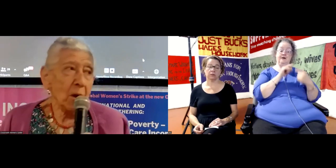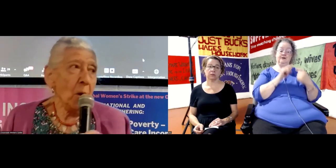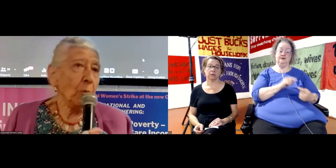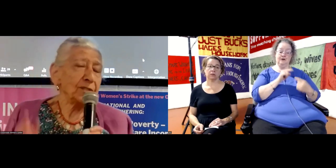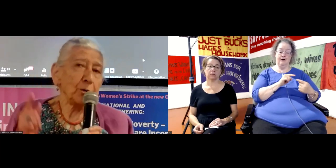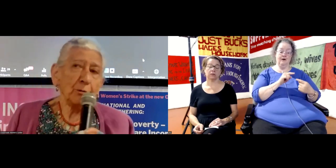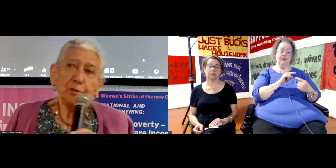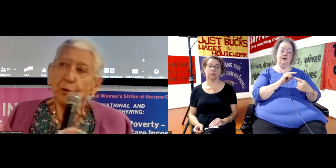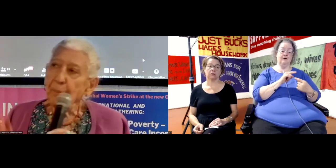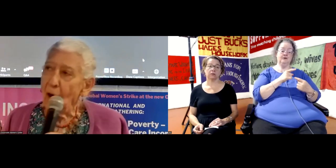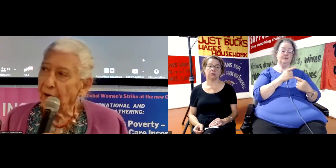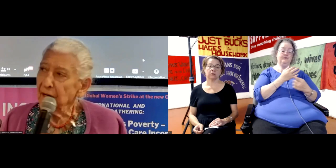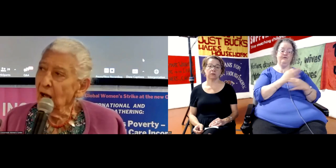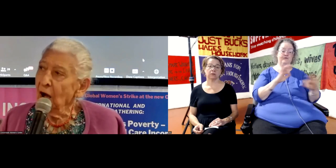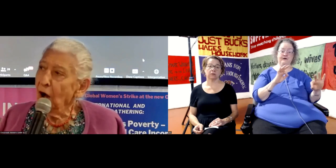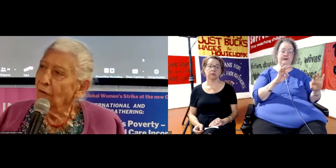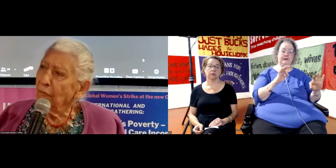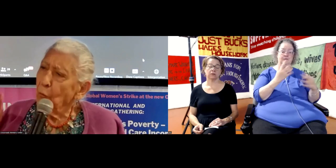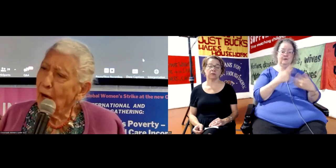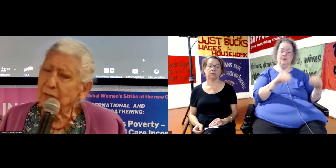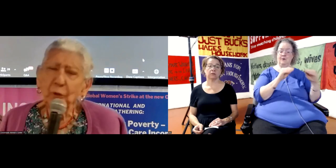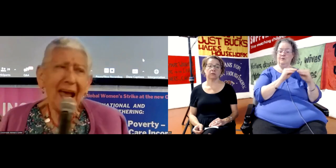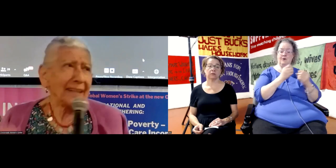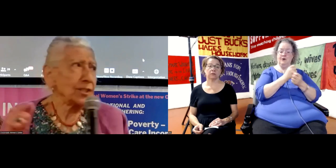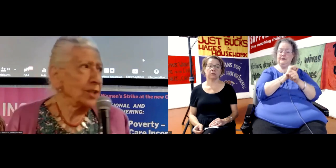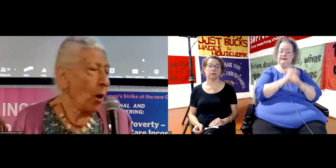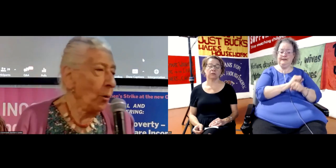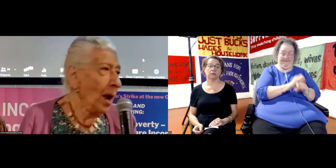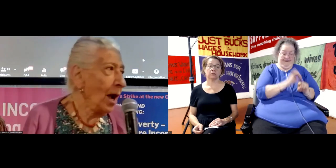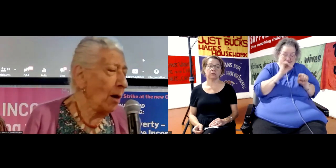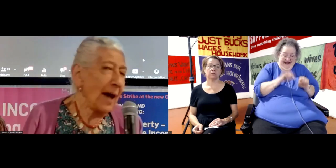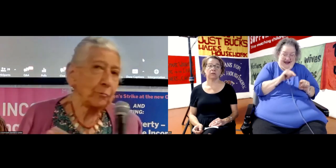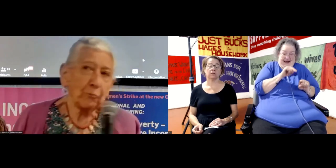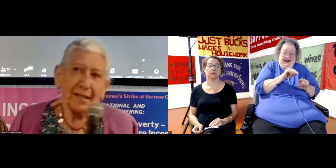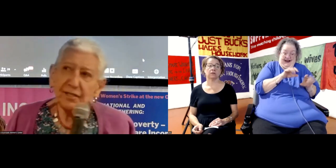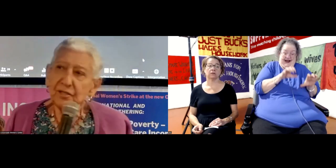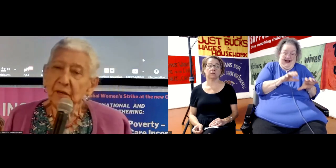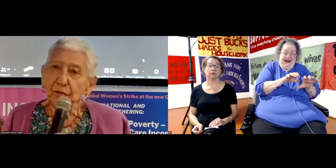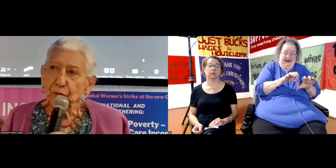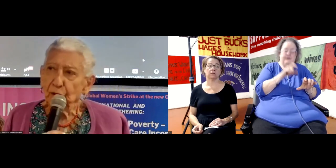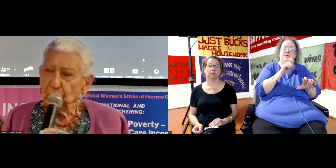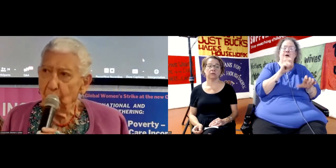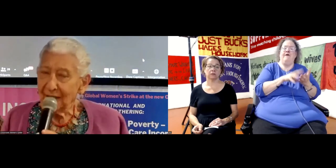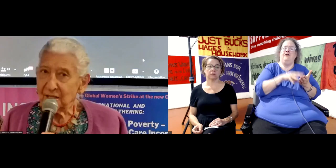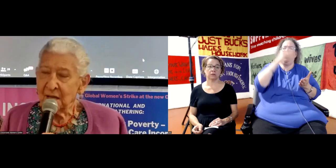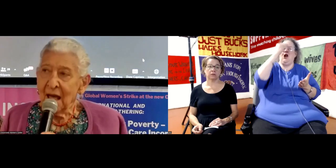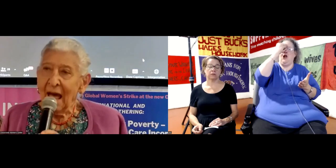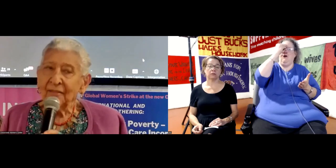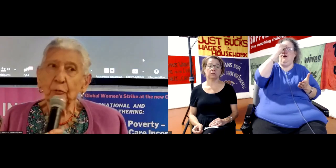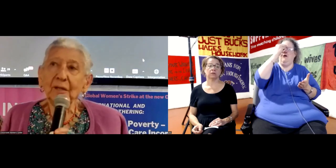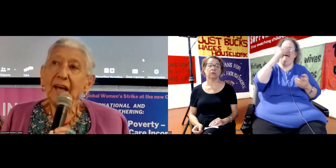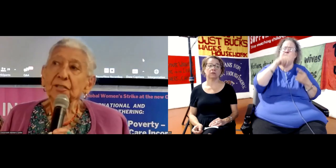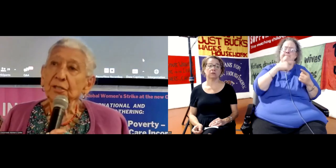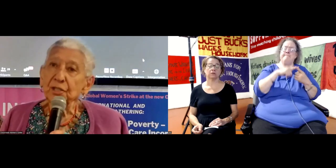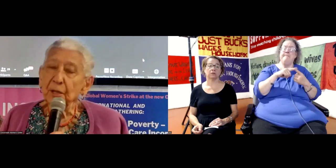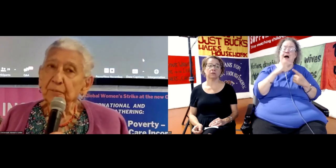slave was a crucial part of what we had to know about racism in the US and